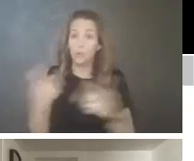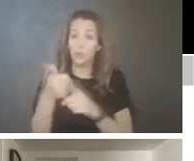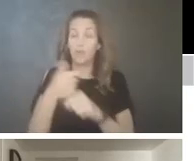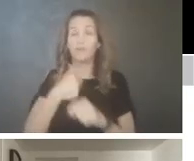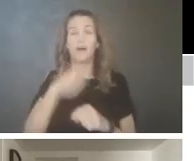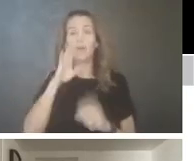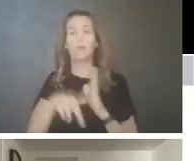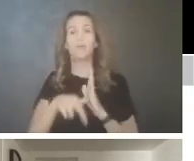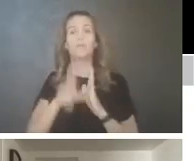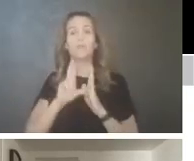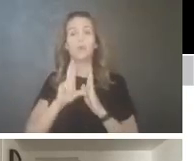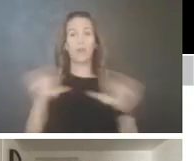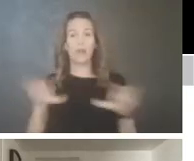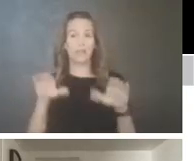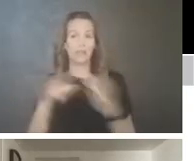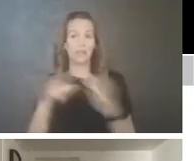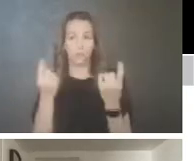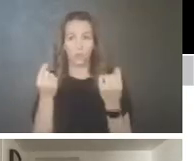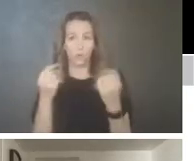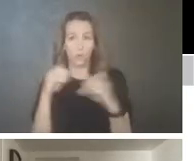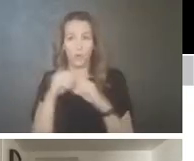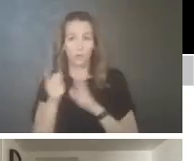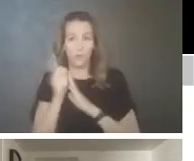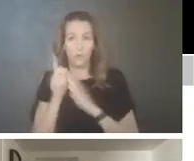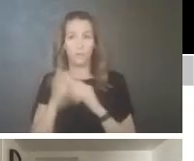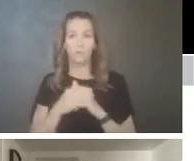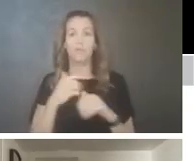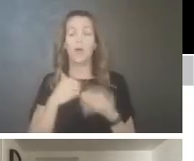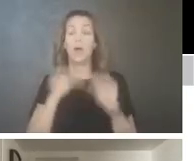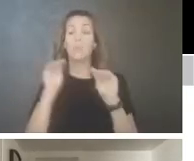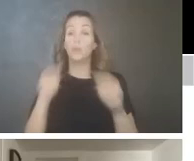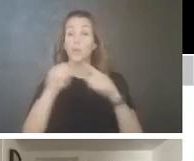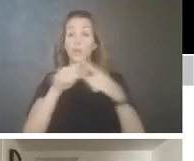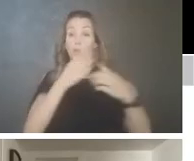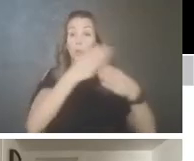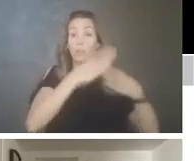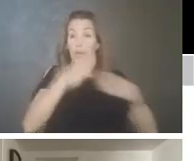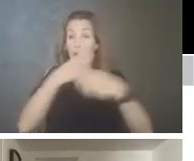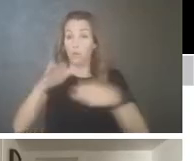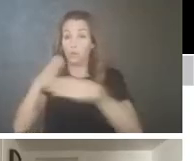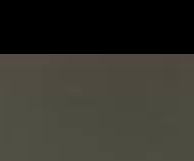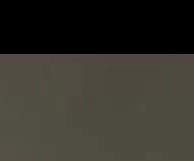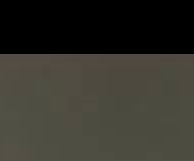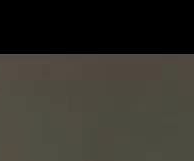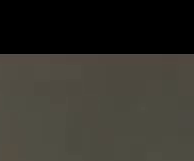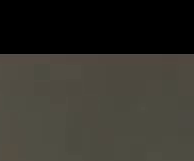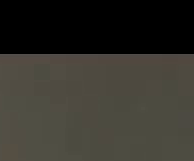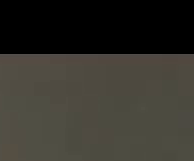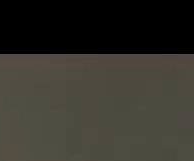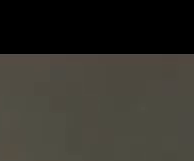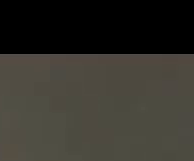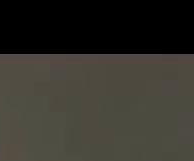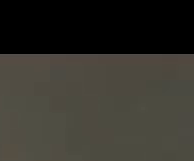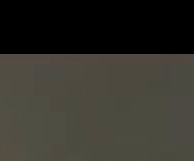the activity we're going to do in a moment. I will put you into breakout rooms, and I am going to share